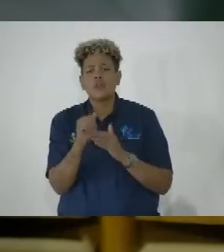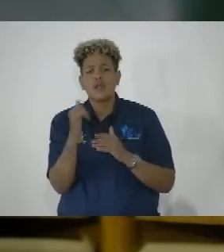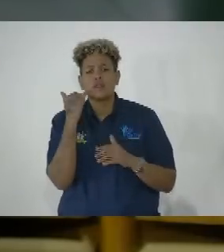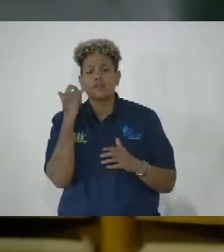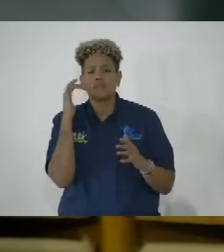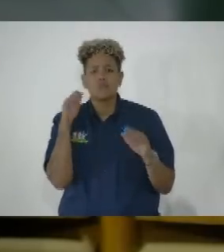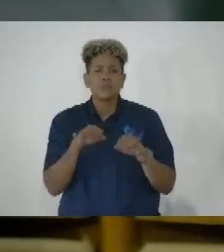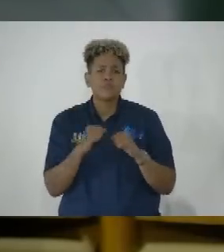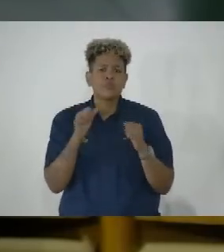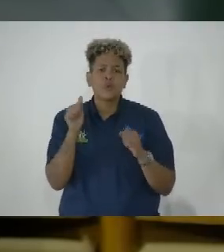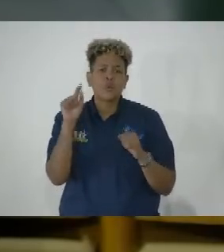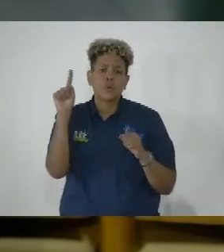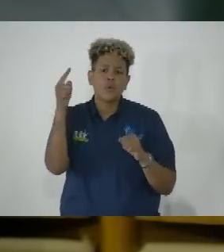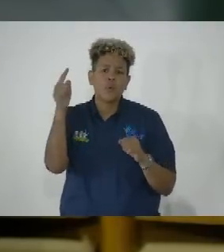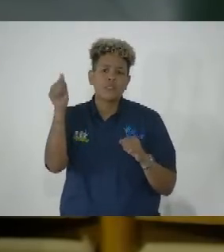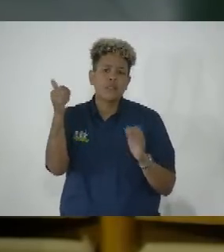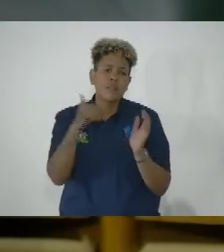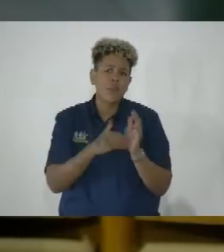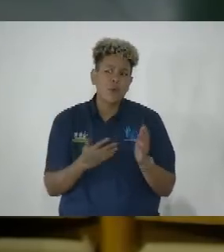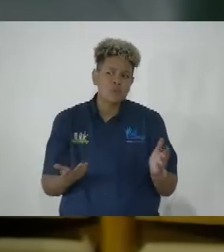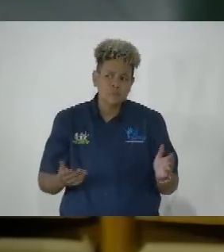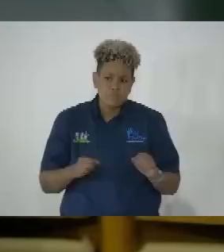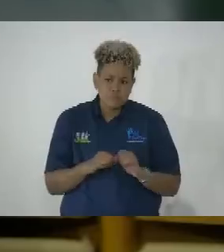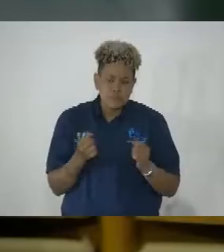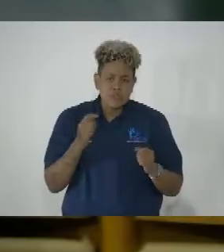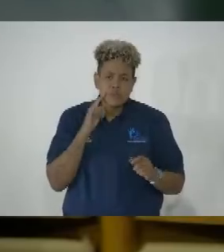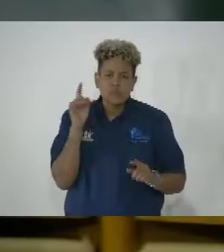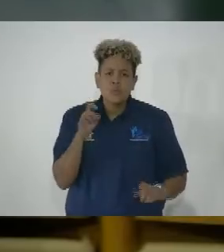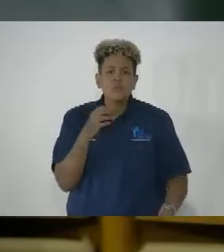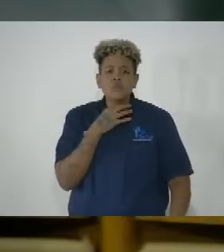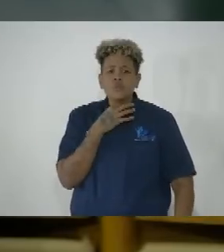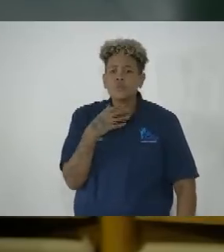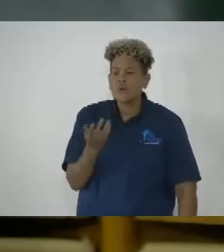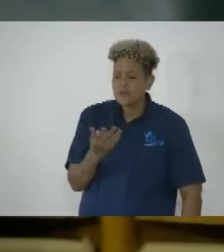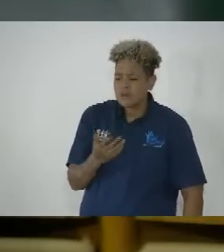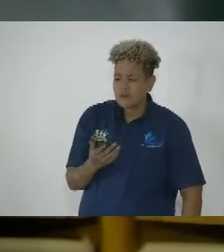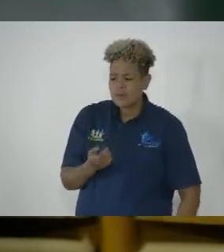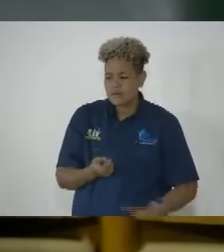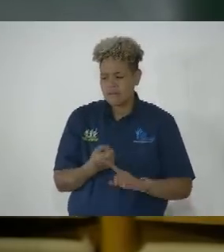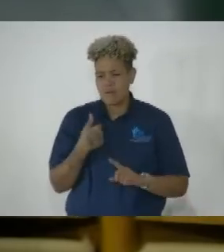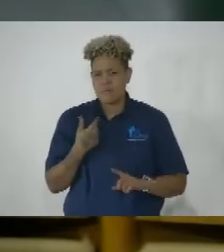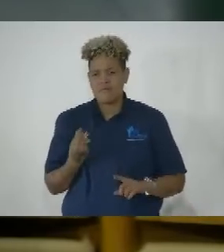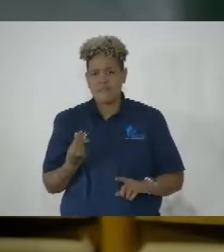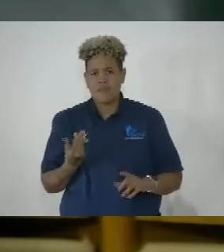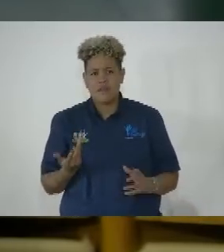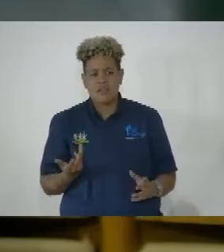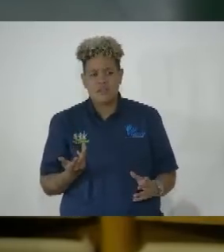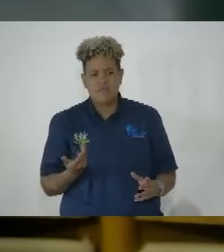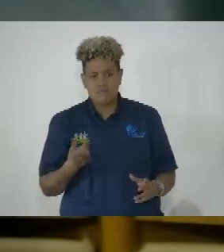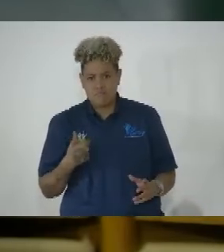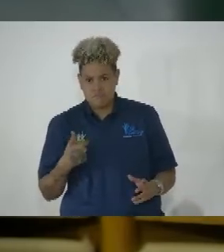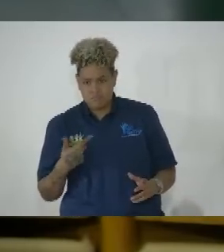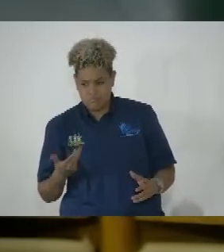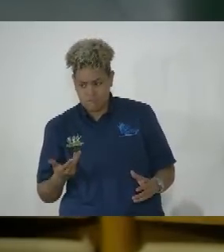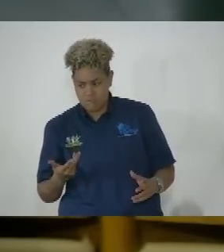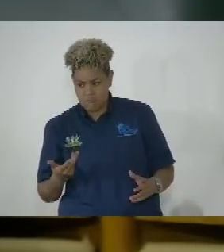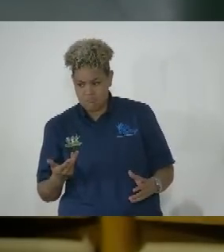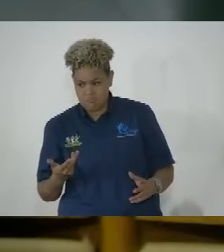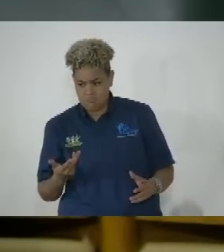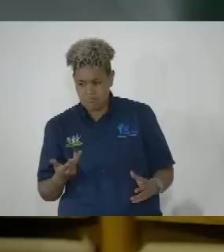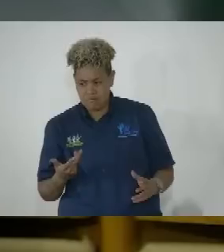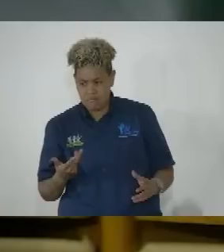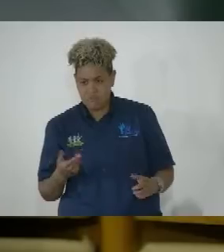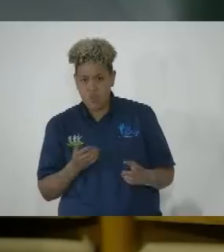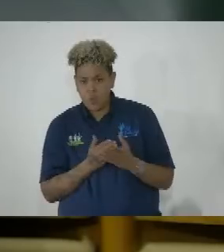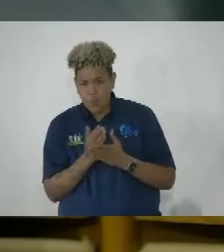breached, then the question is, from a victim, do I go